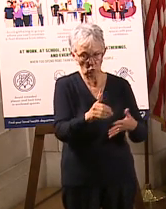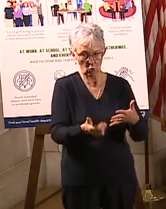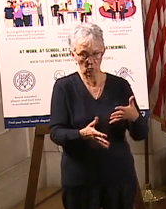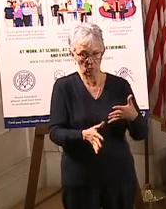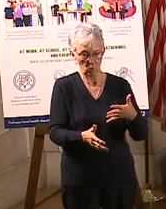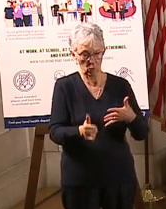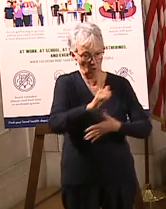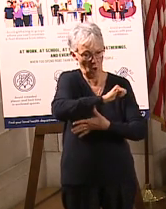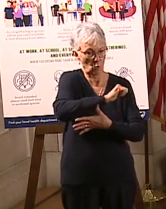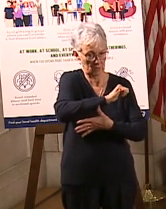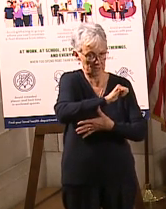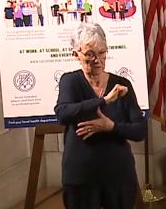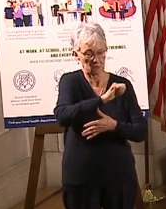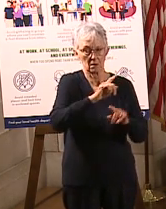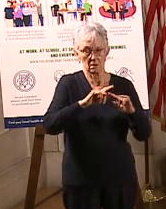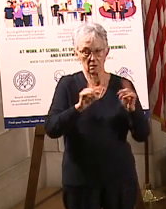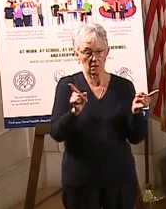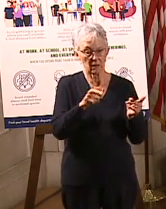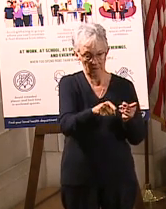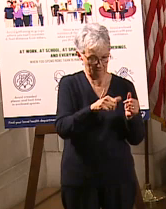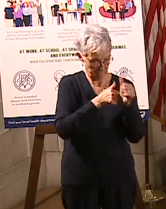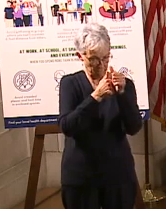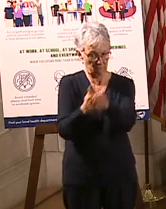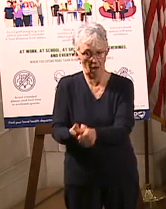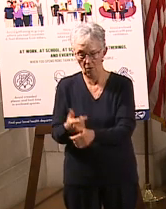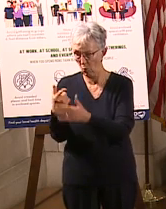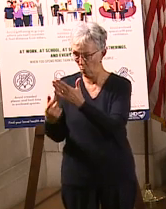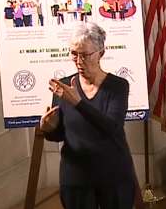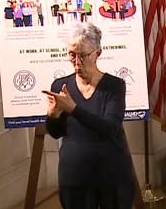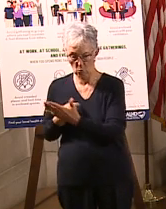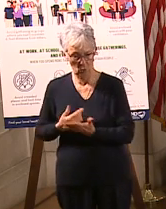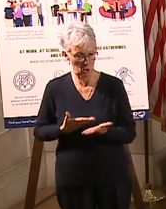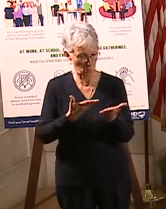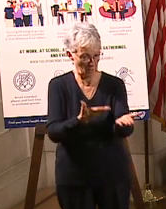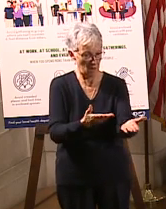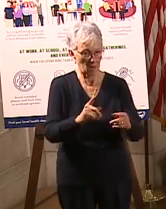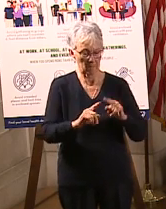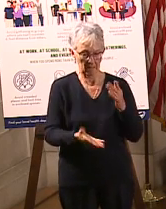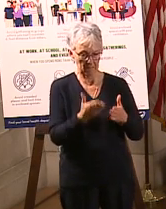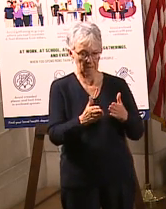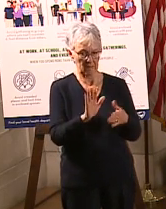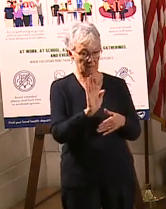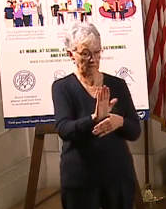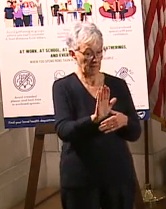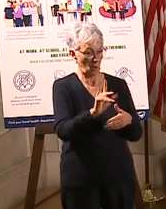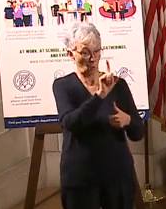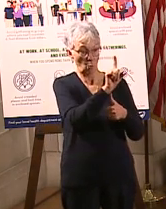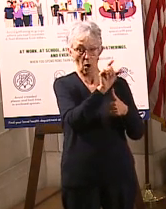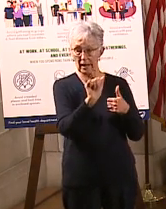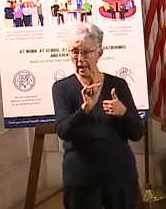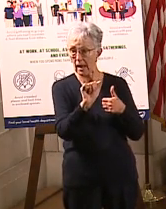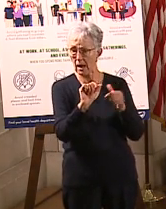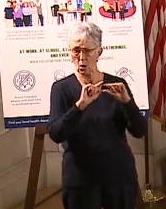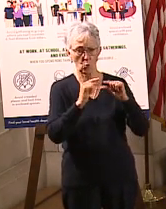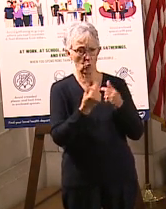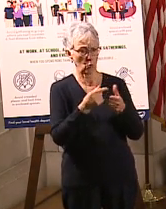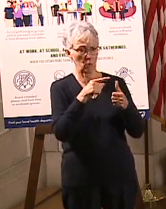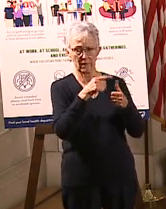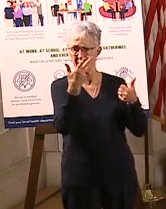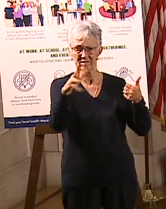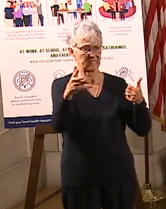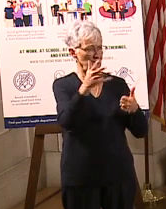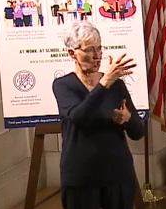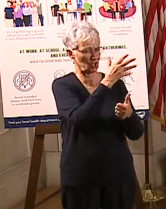departments are following those. However, in certain areas, they may be moving through a group faster than what may be happening in a different public